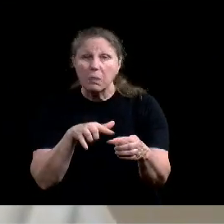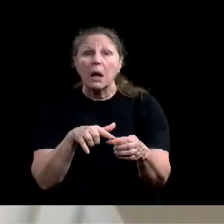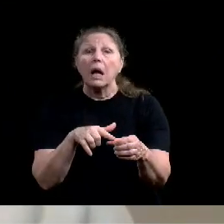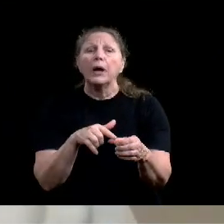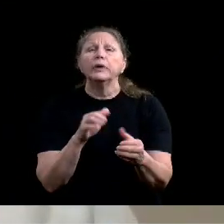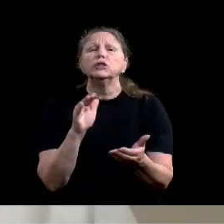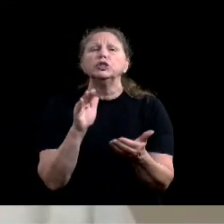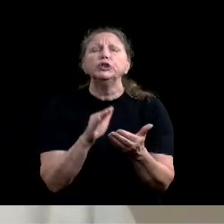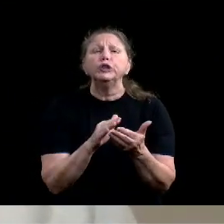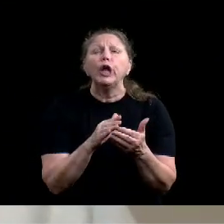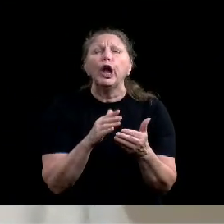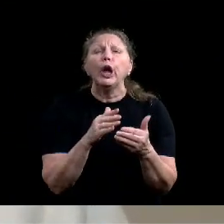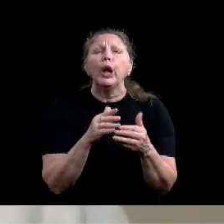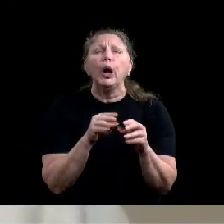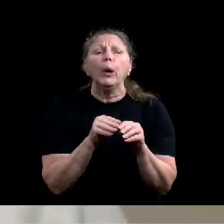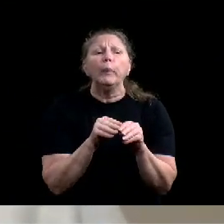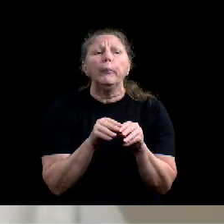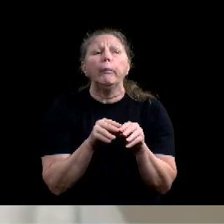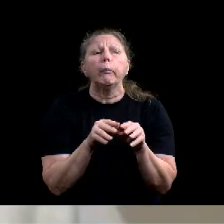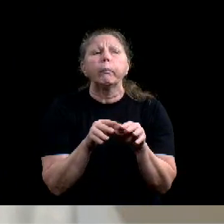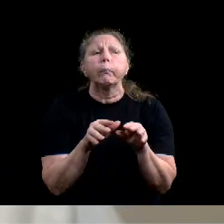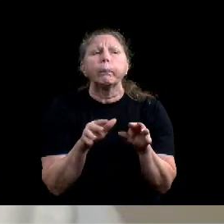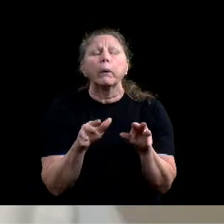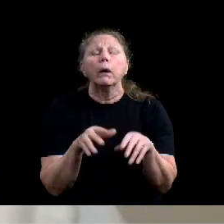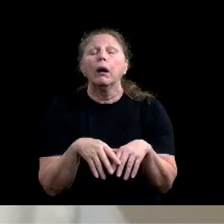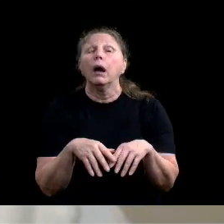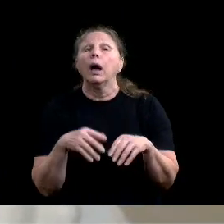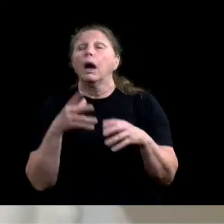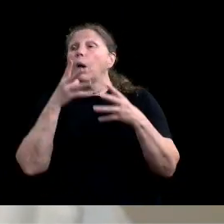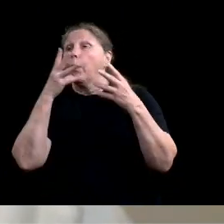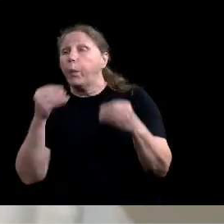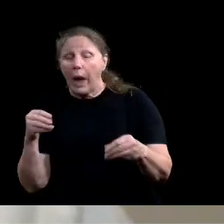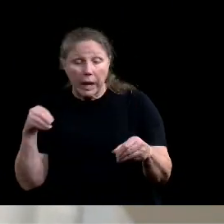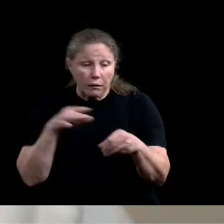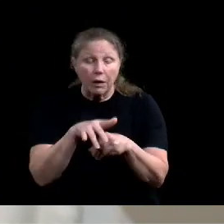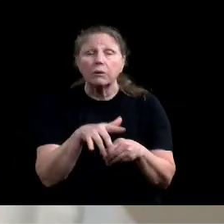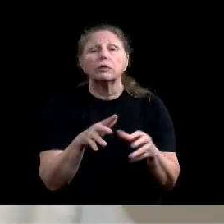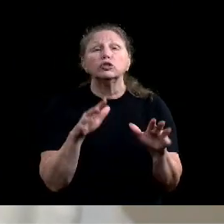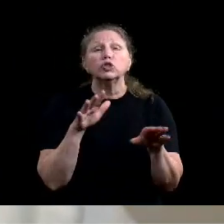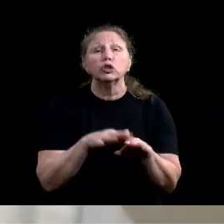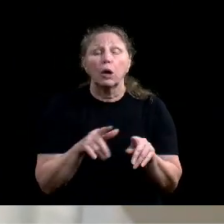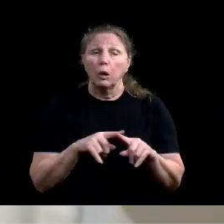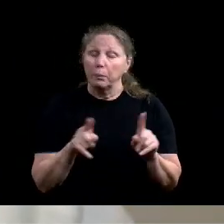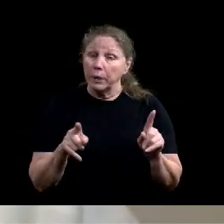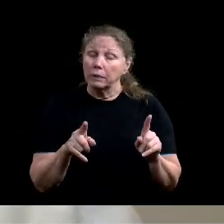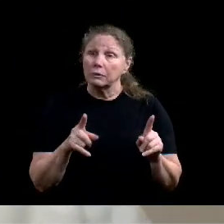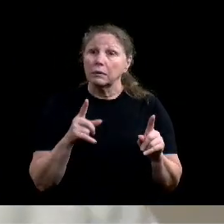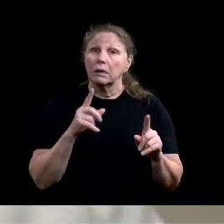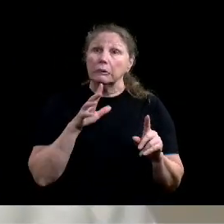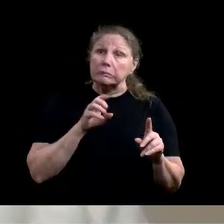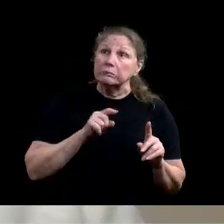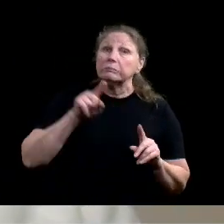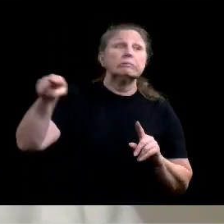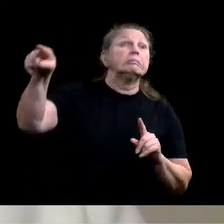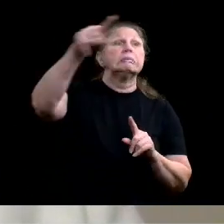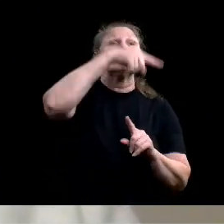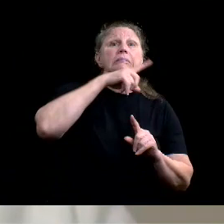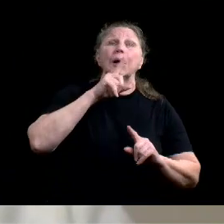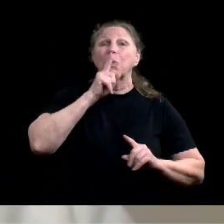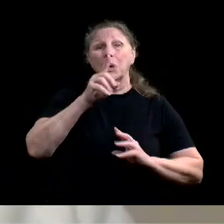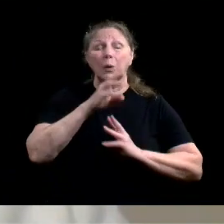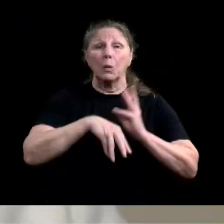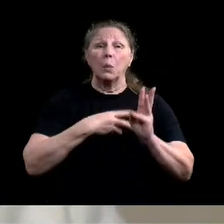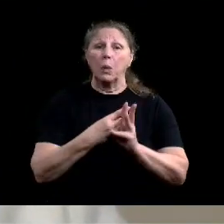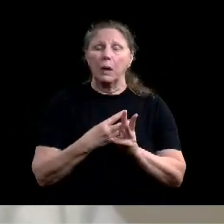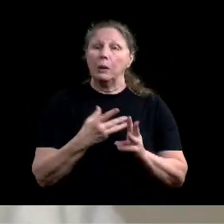though, there are so many other factors that seem to be far more important or